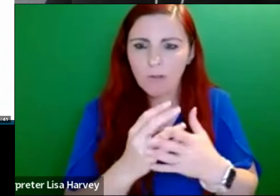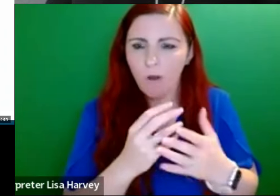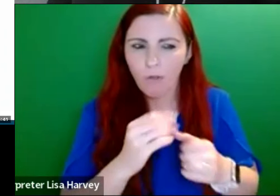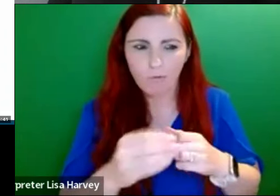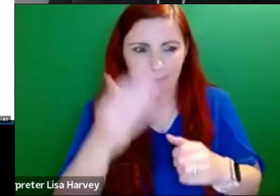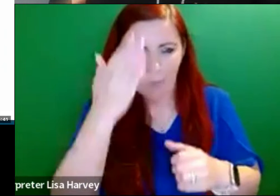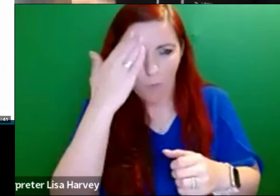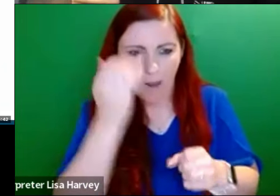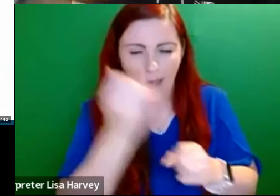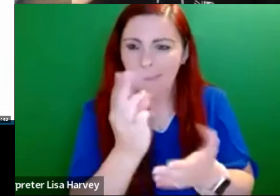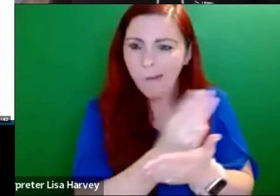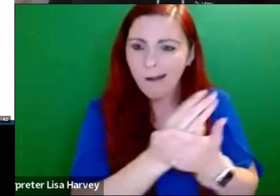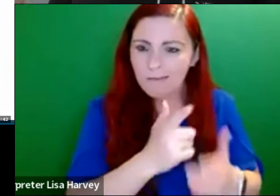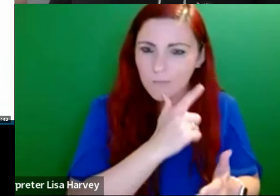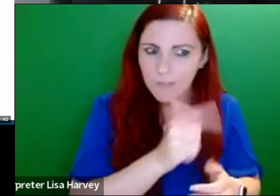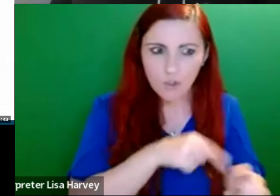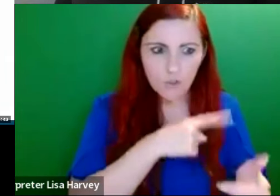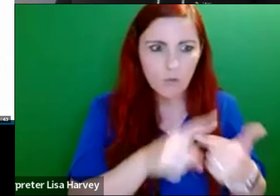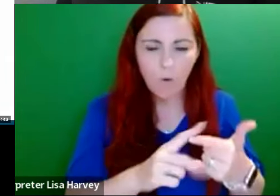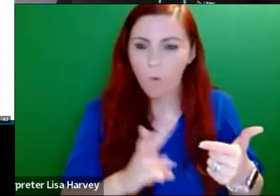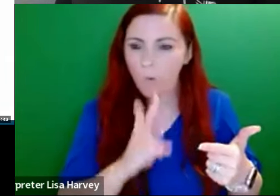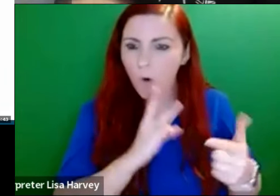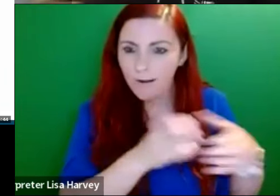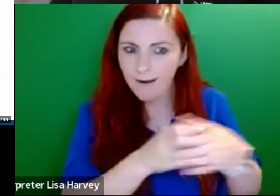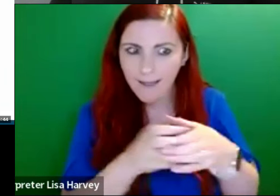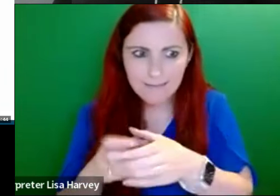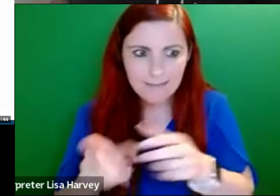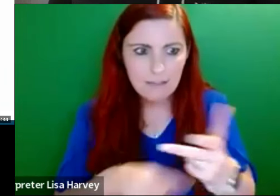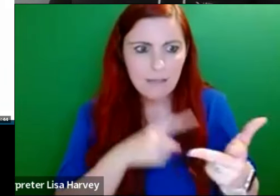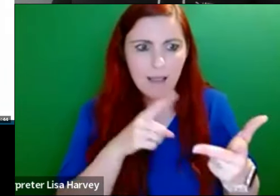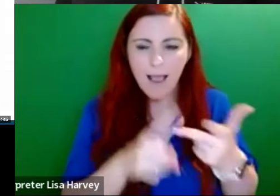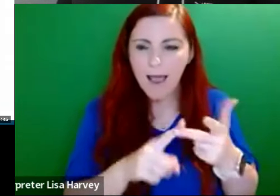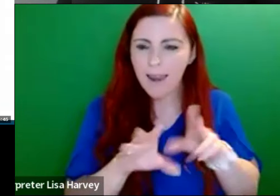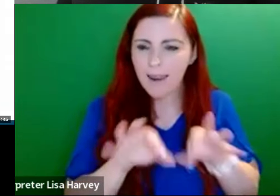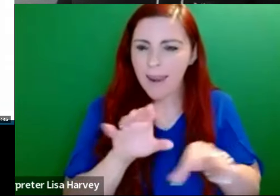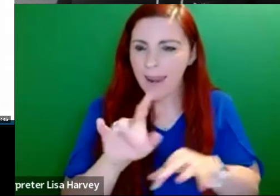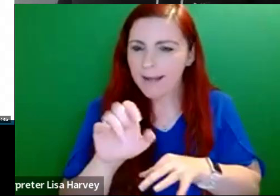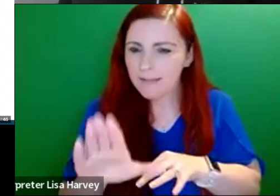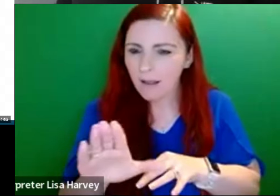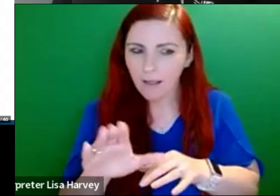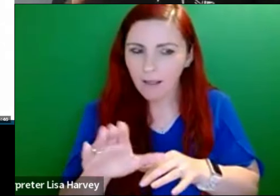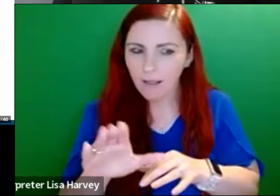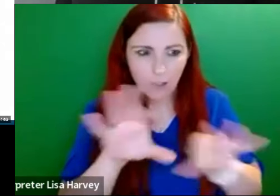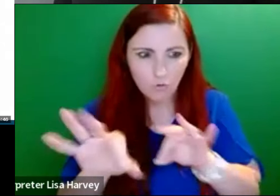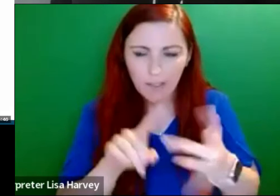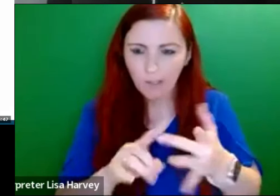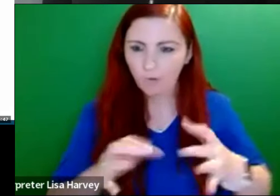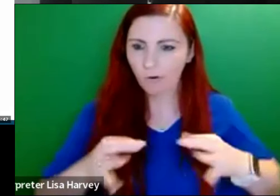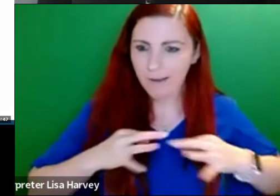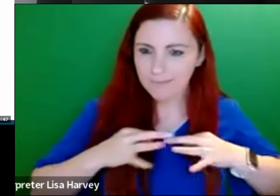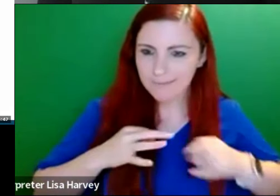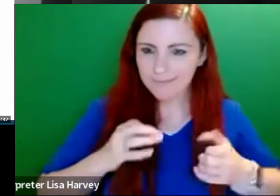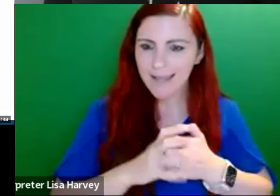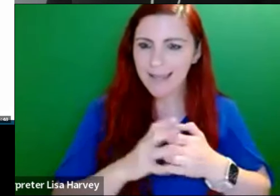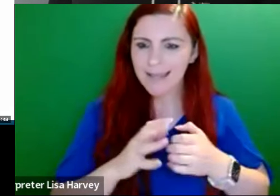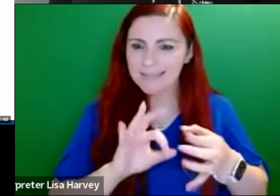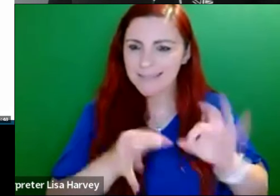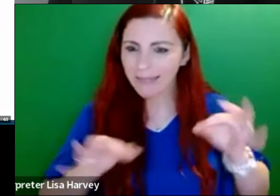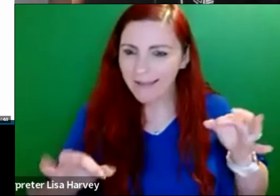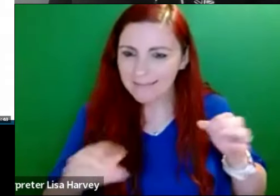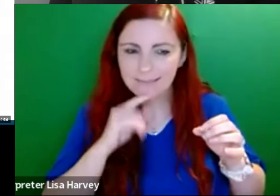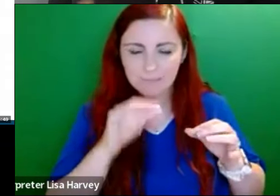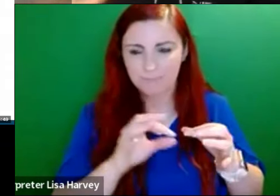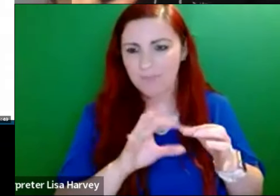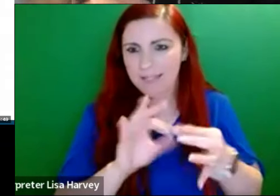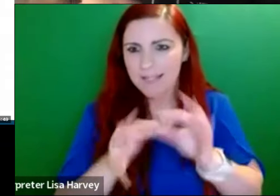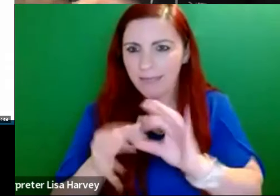parts of speech or word class or lexical category, grammatical category, syntactic category, and so on. So these